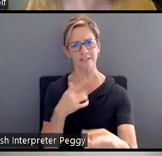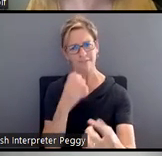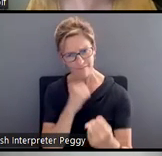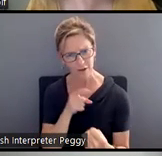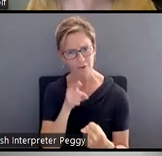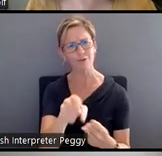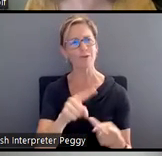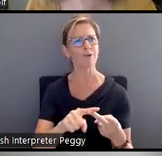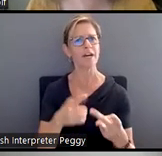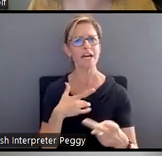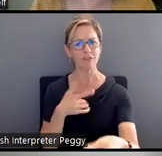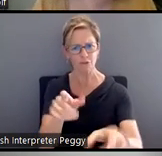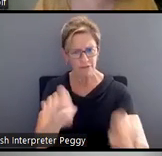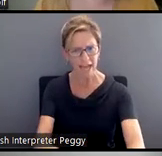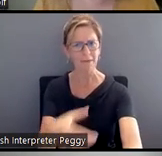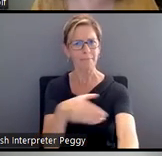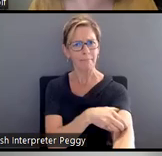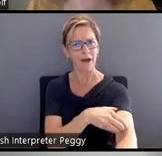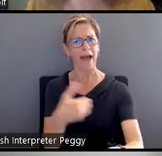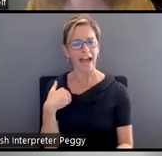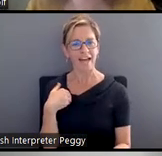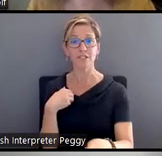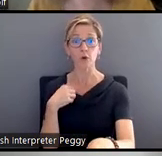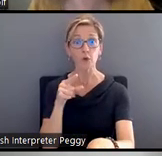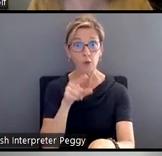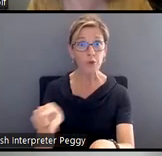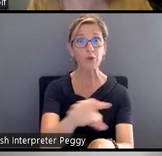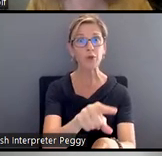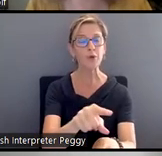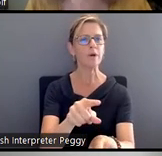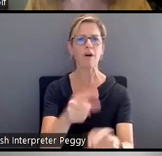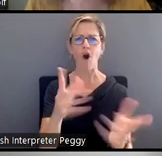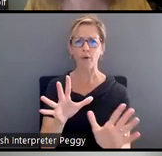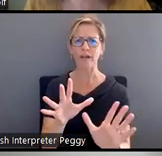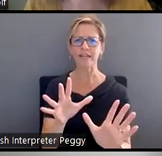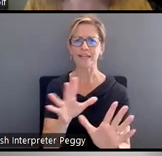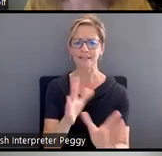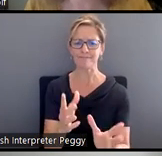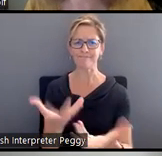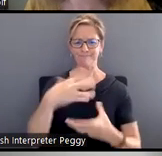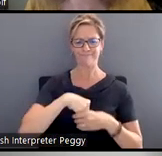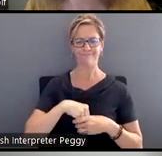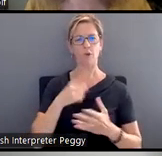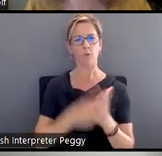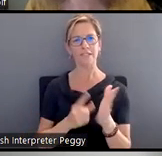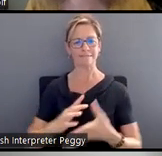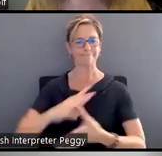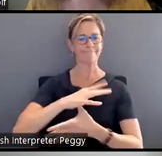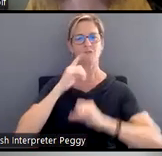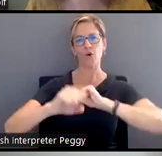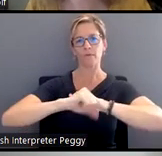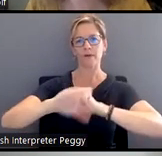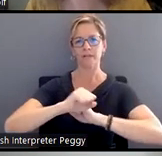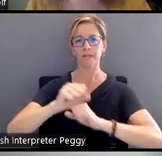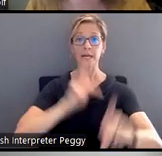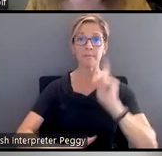again, I'm so pleased with that, because you're doing exactly what we say is important in marketing. You want people to feel that sense of